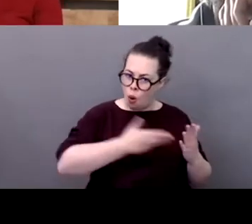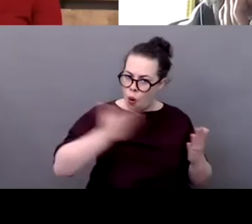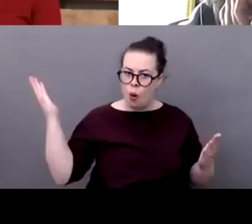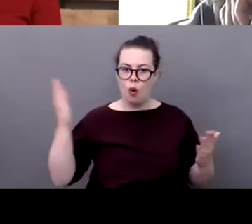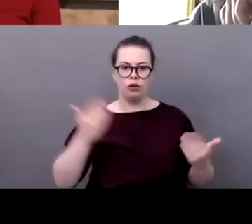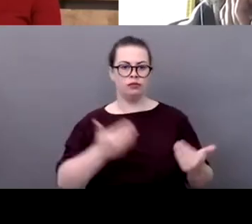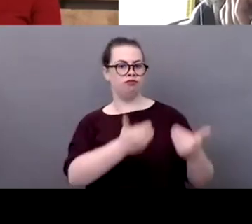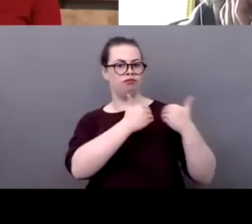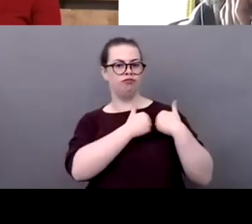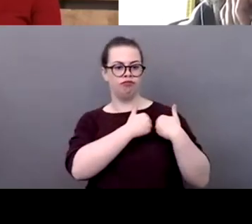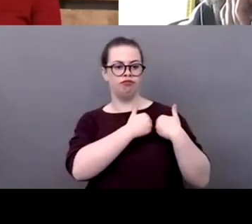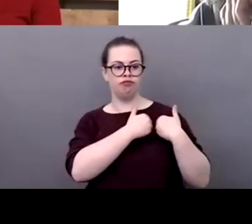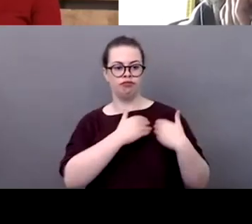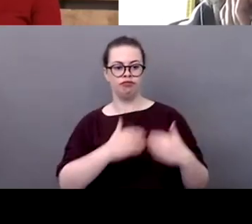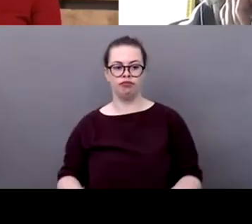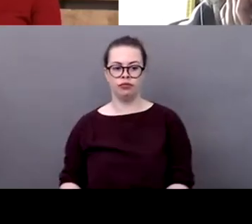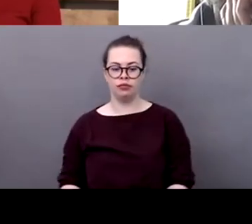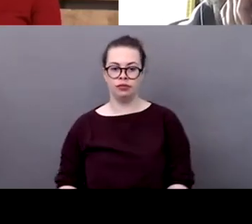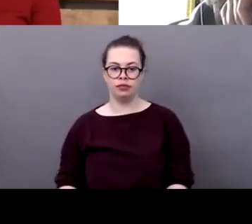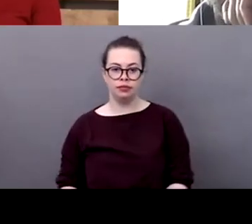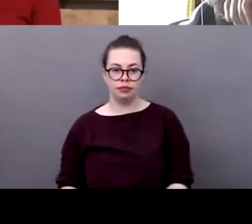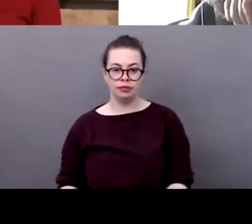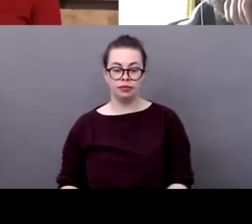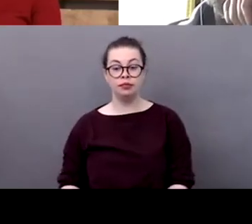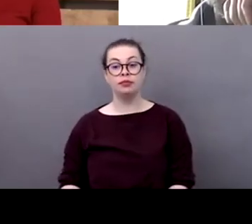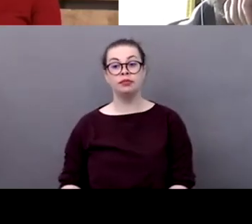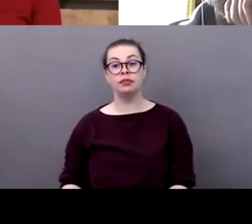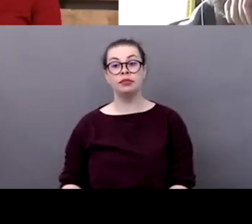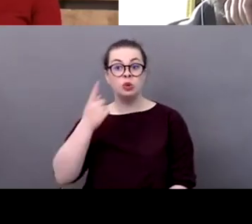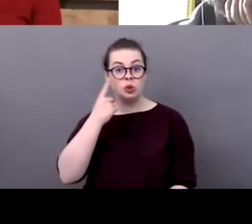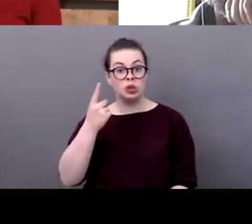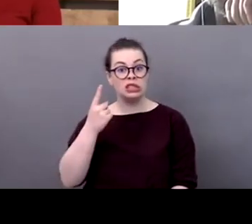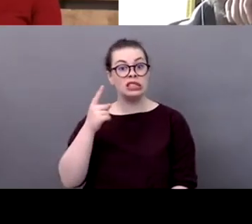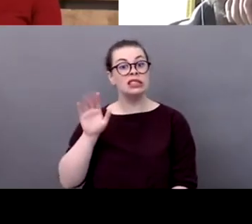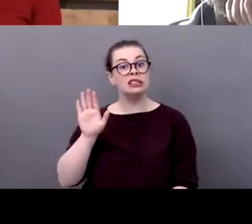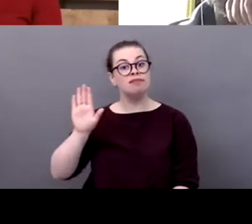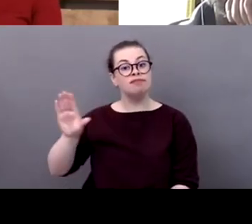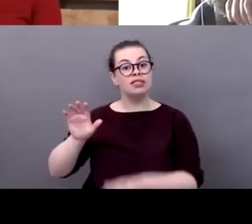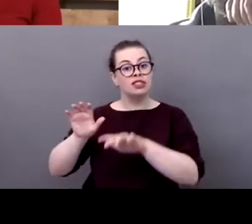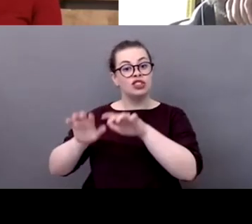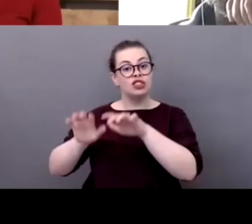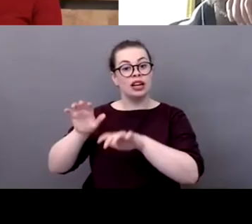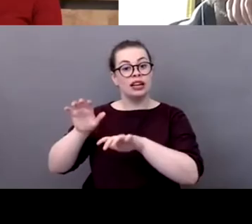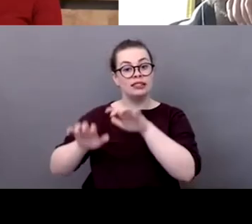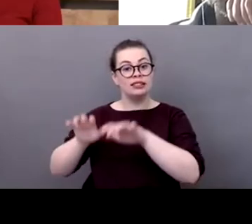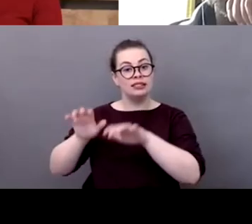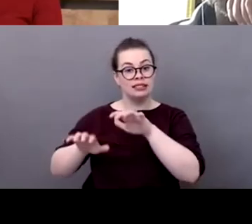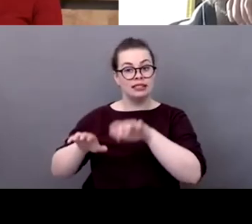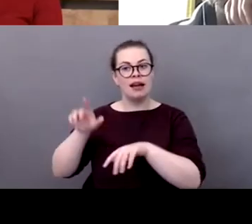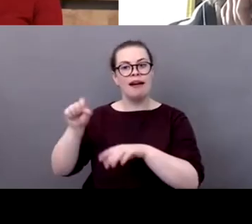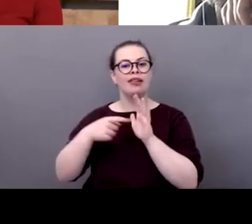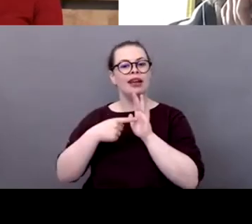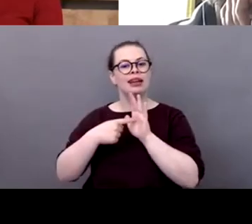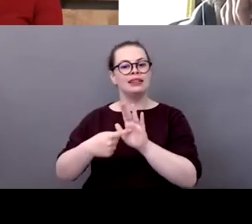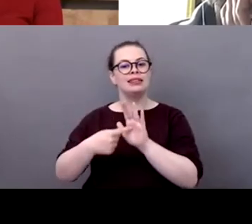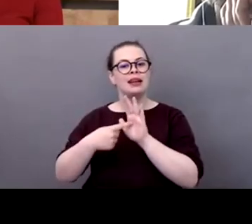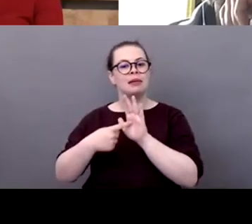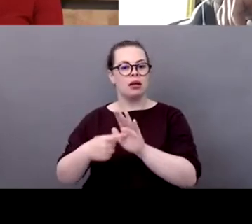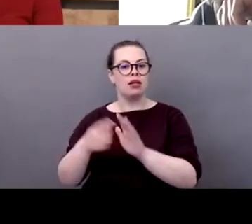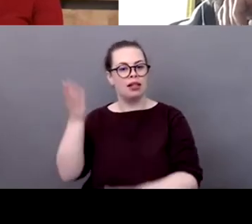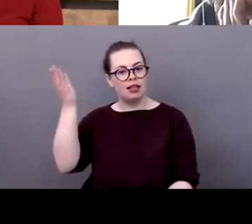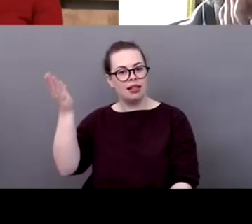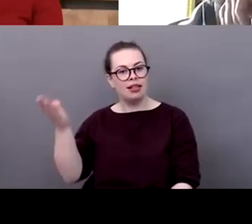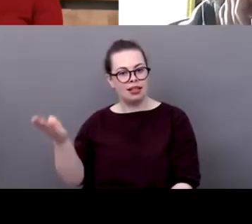session, she sent a link for examples of what the organizers should be